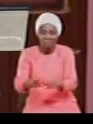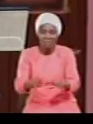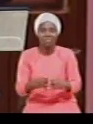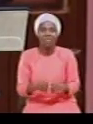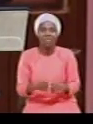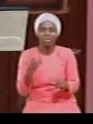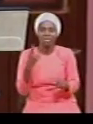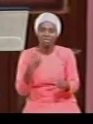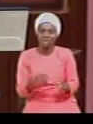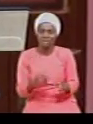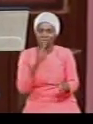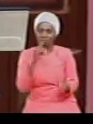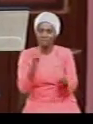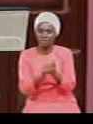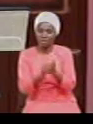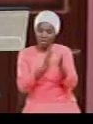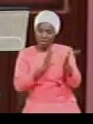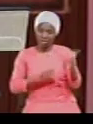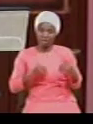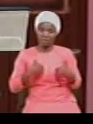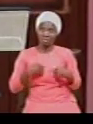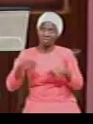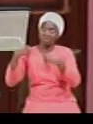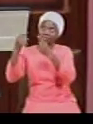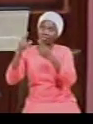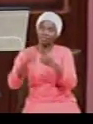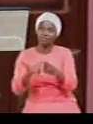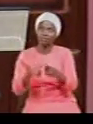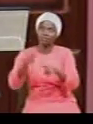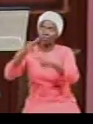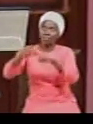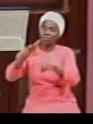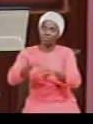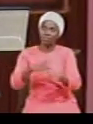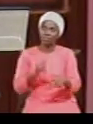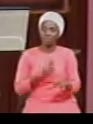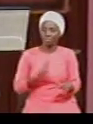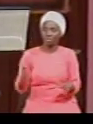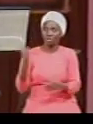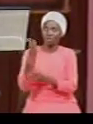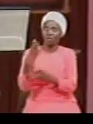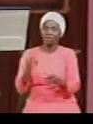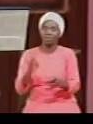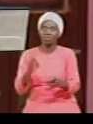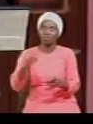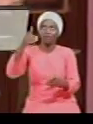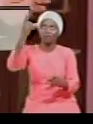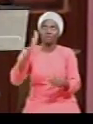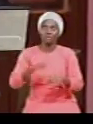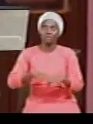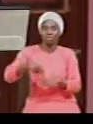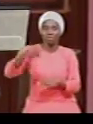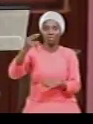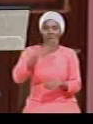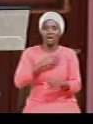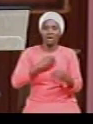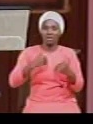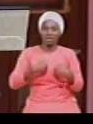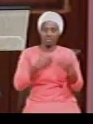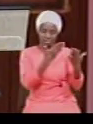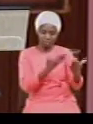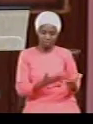very fact that Christ has gone to sit on the right hand of majesty on high, and he has brought